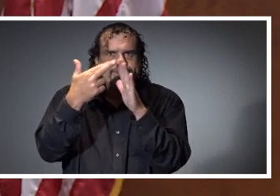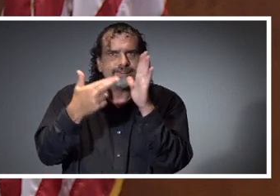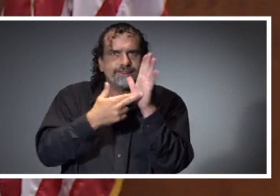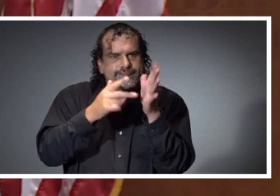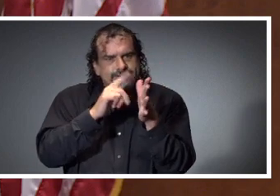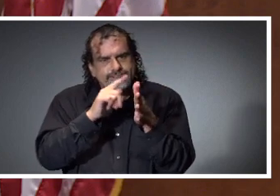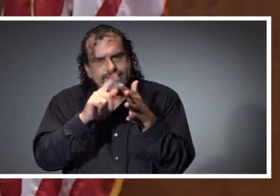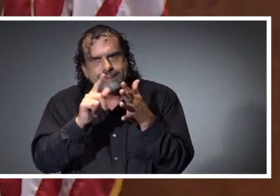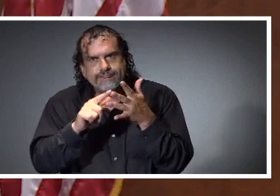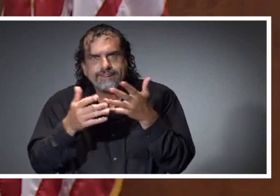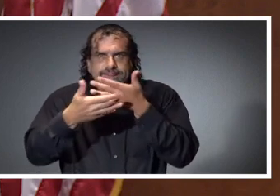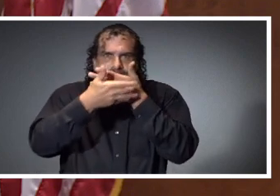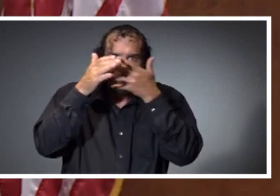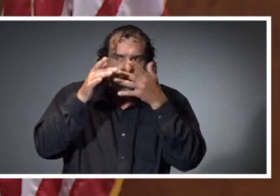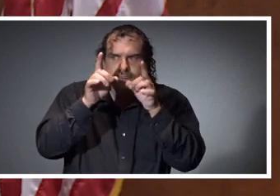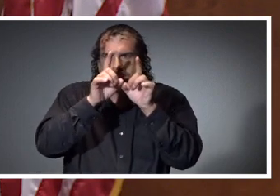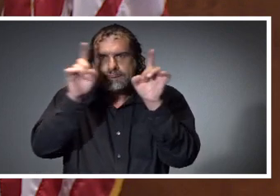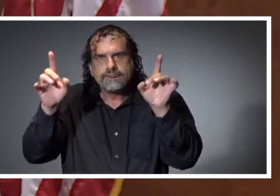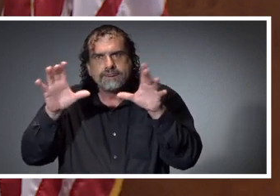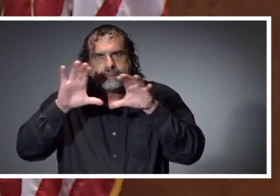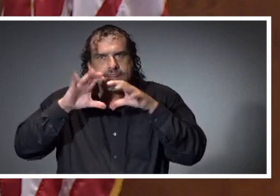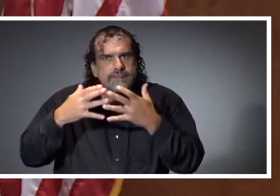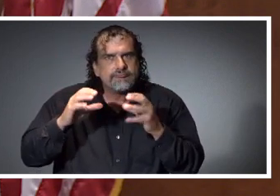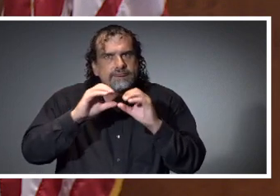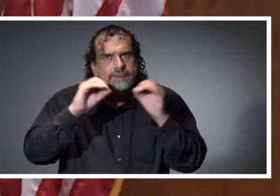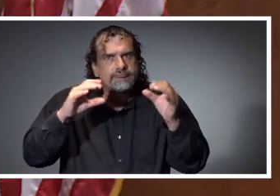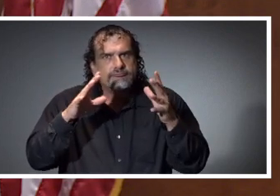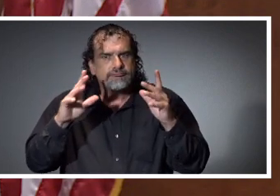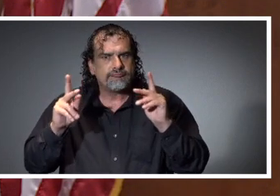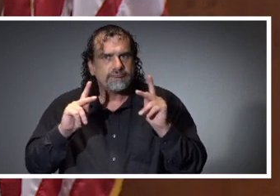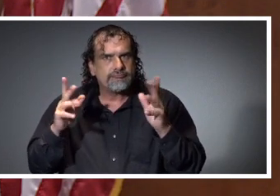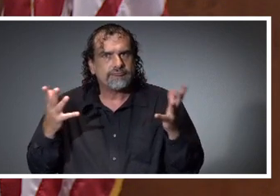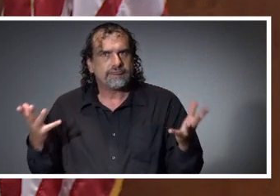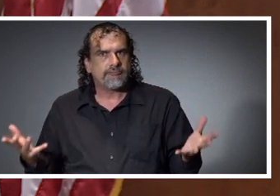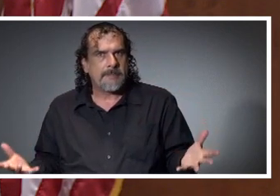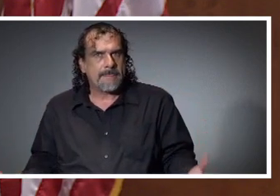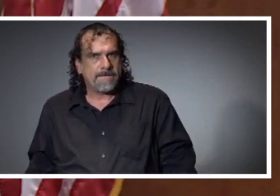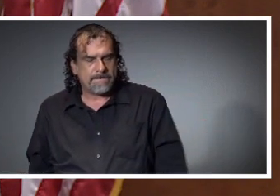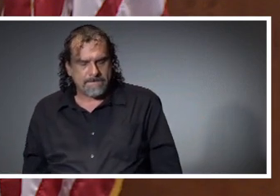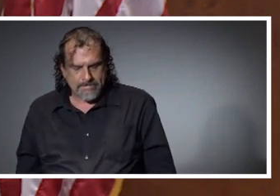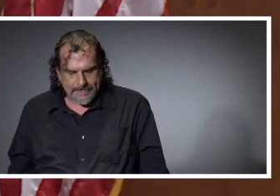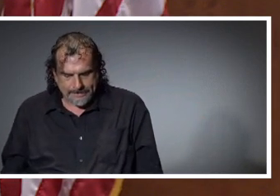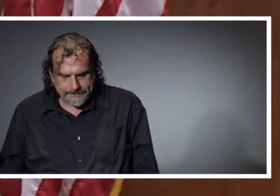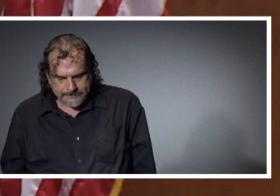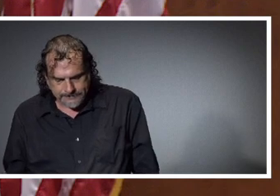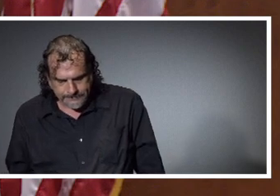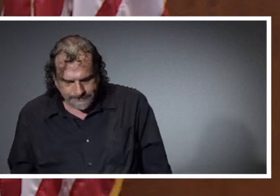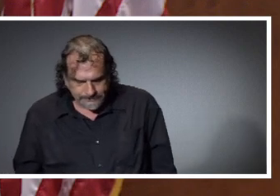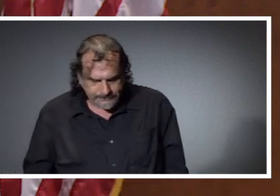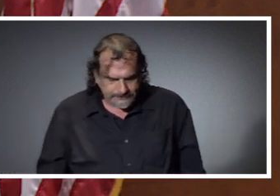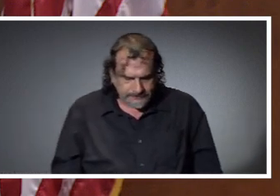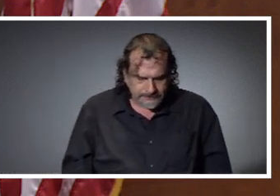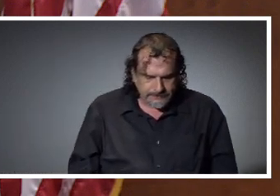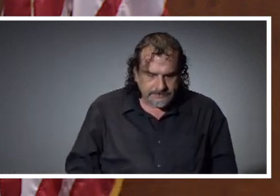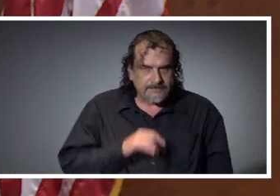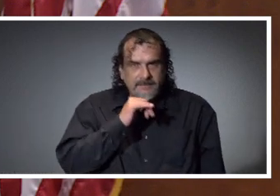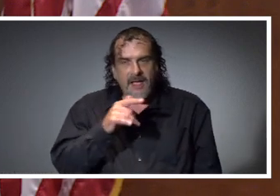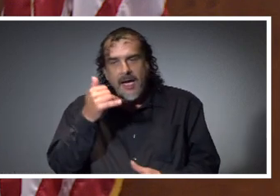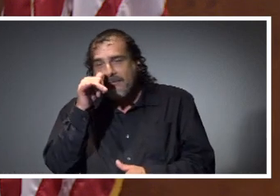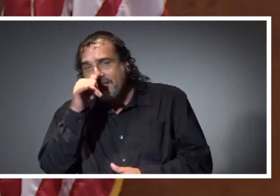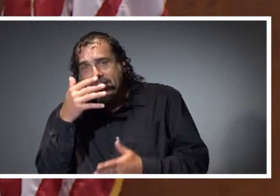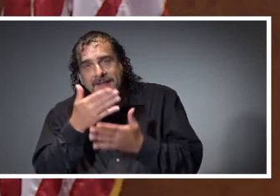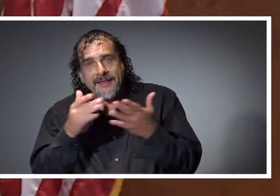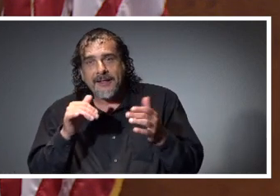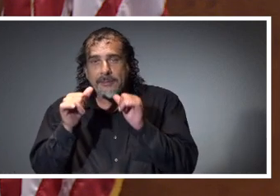in wearing a mask and staying socially distanced and staying at least 6 feet apart, in not doing unnecessary things that lead to